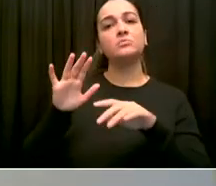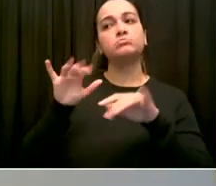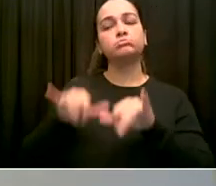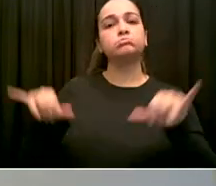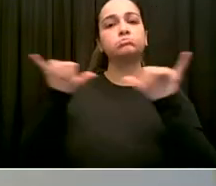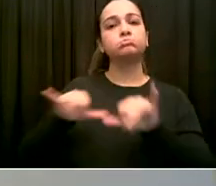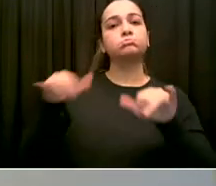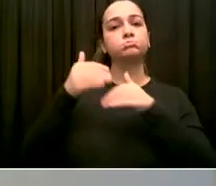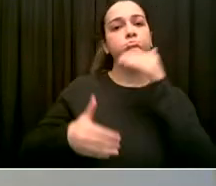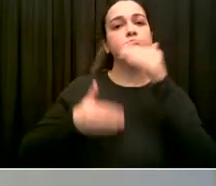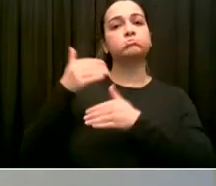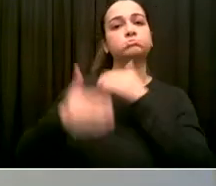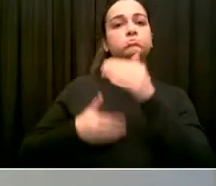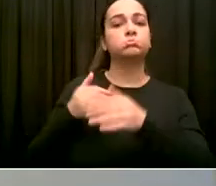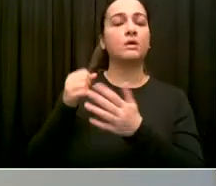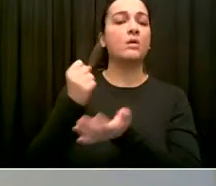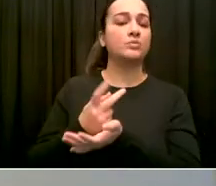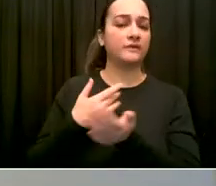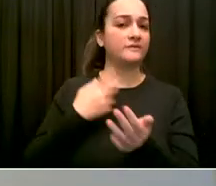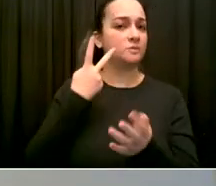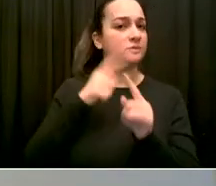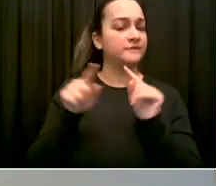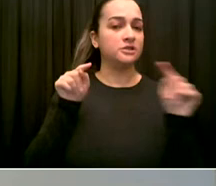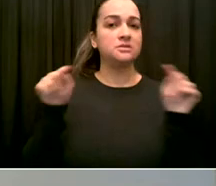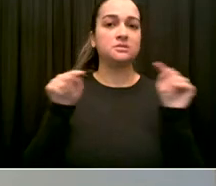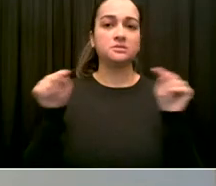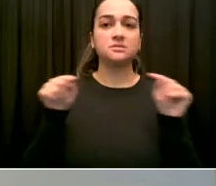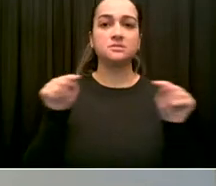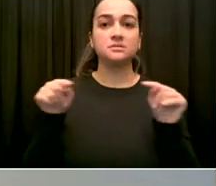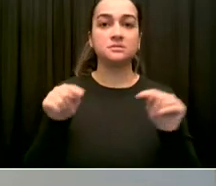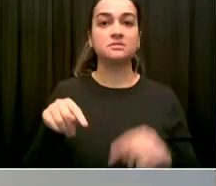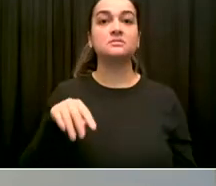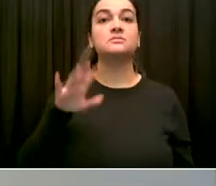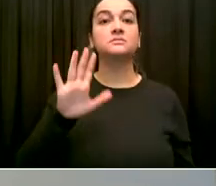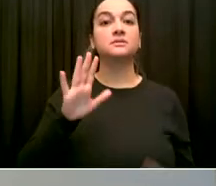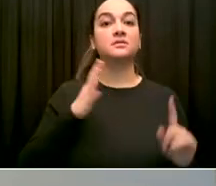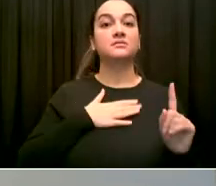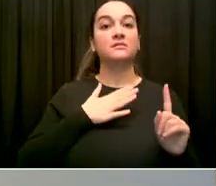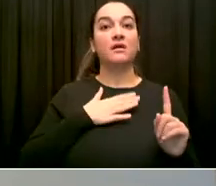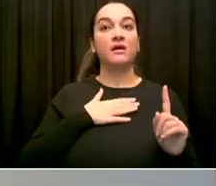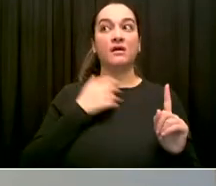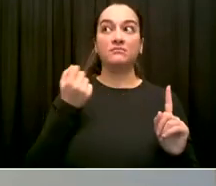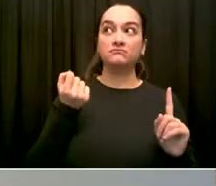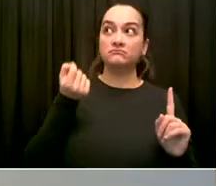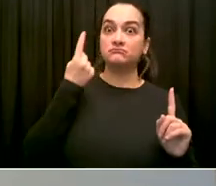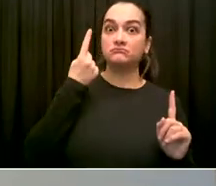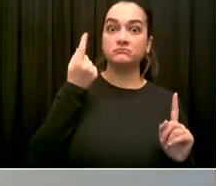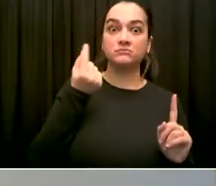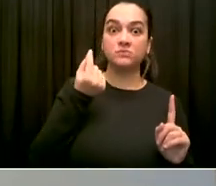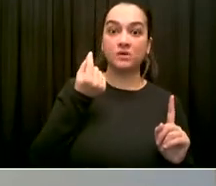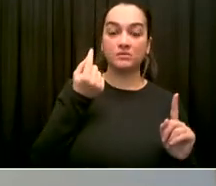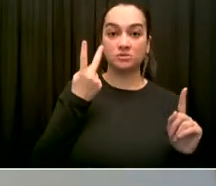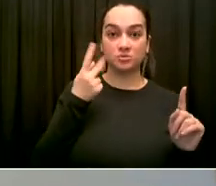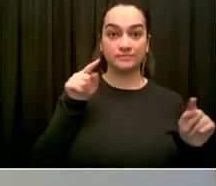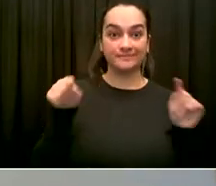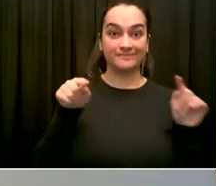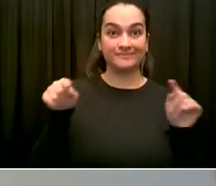differences that are needed. My understanding has generally been that there is a larger packet of information that is needed